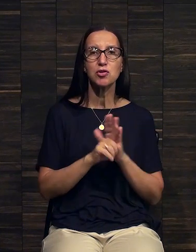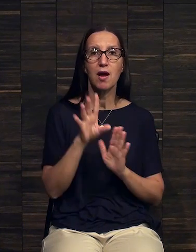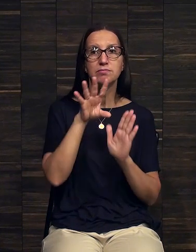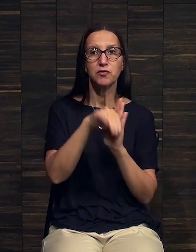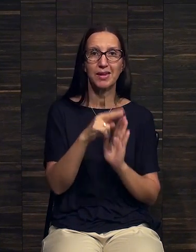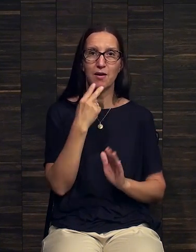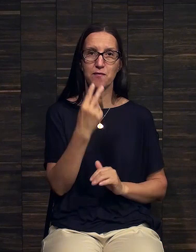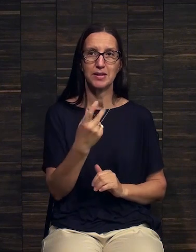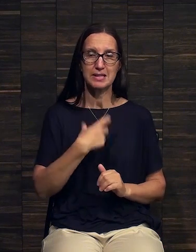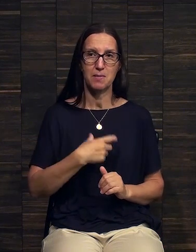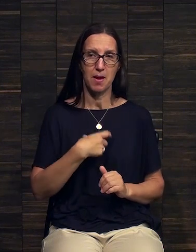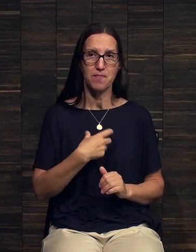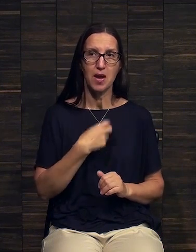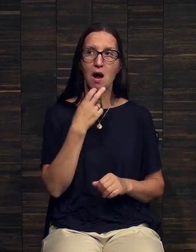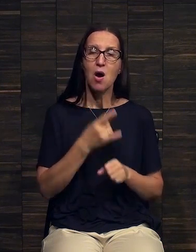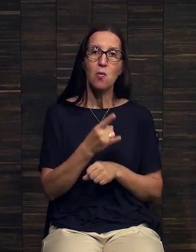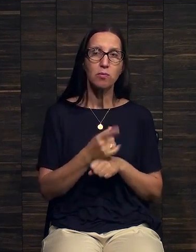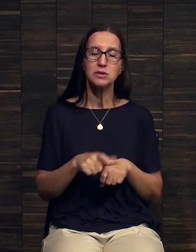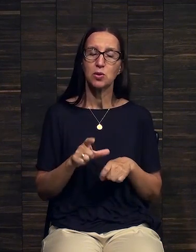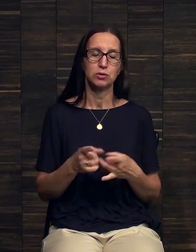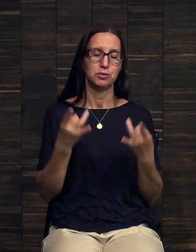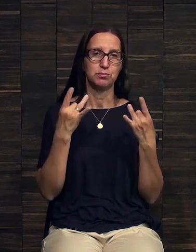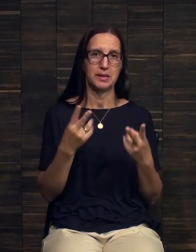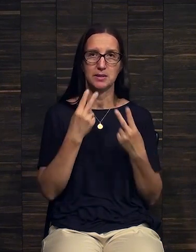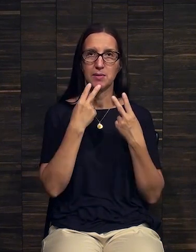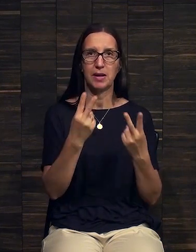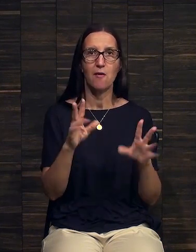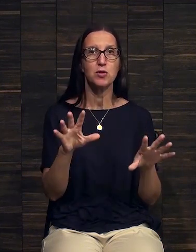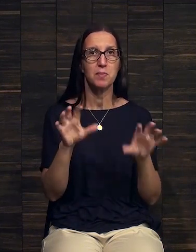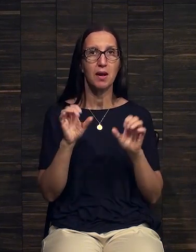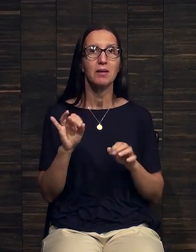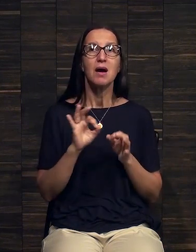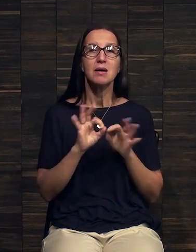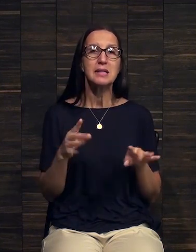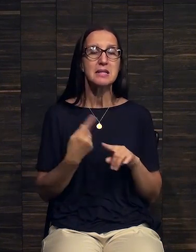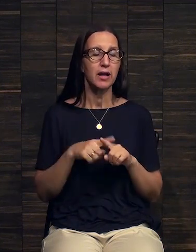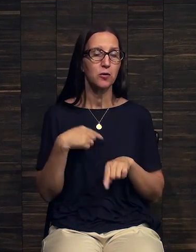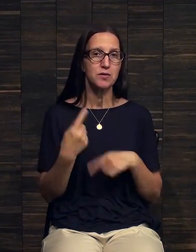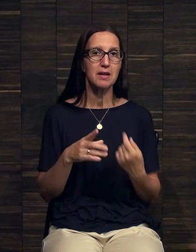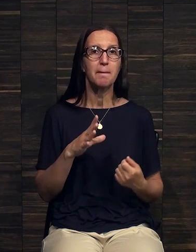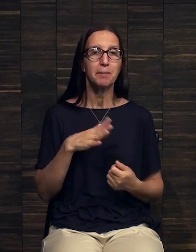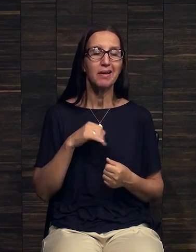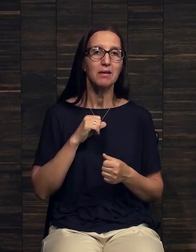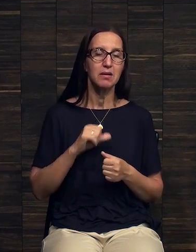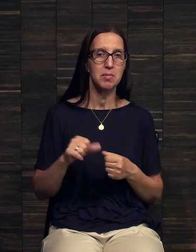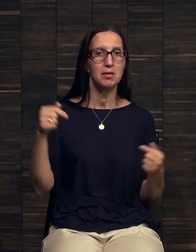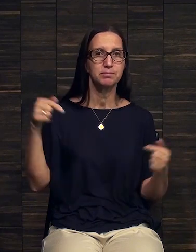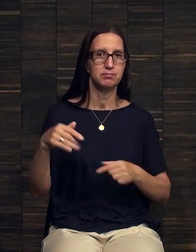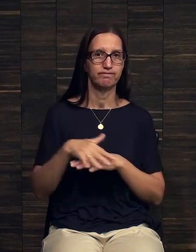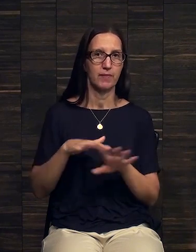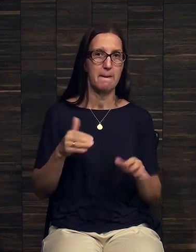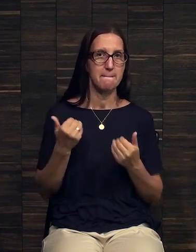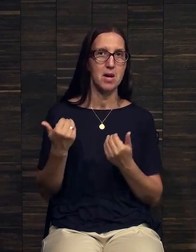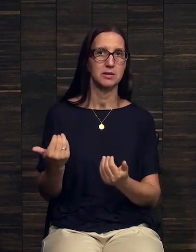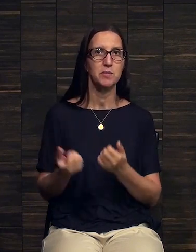points, and we believe that this is us. Comics are very easy to perceive, and that's why, first of all,